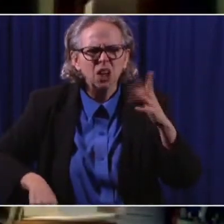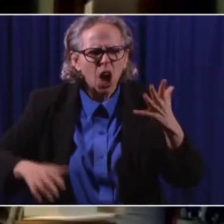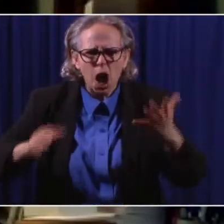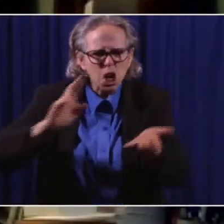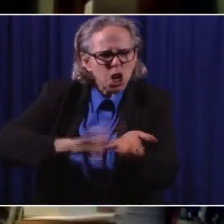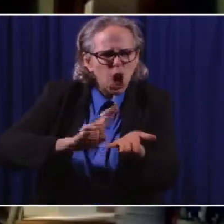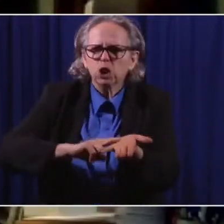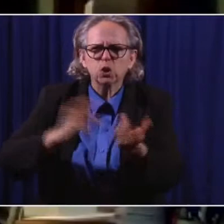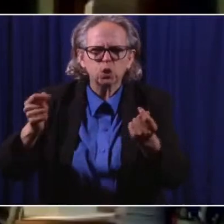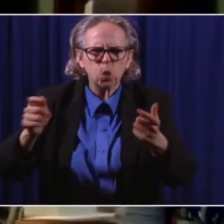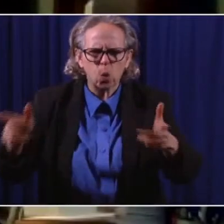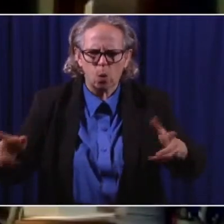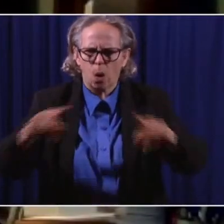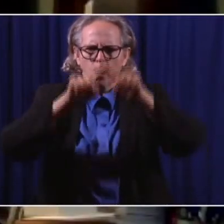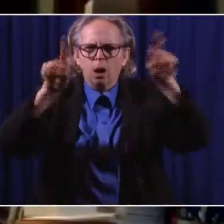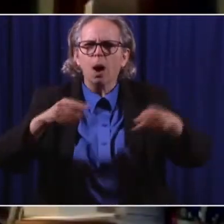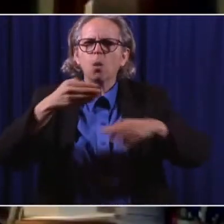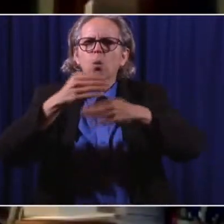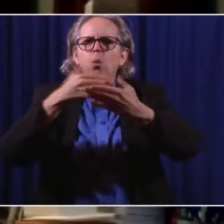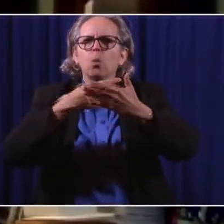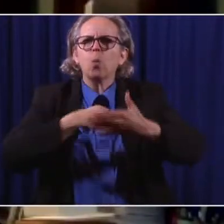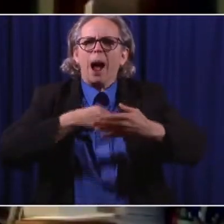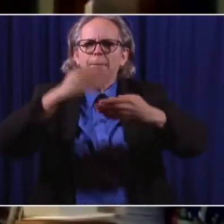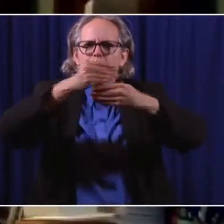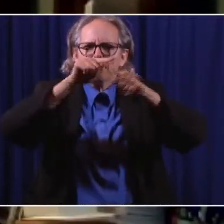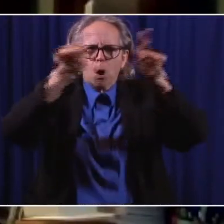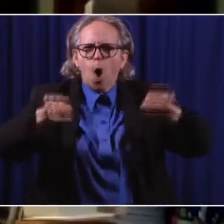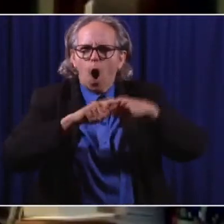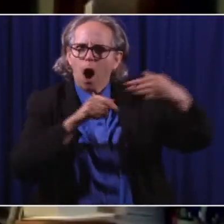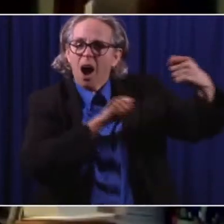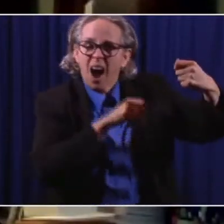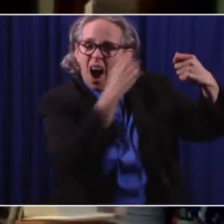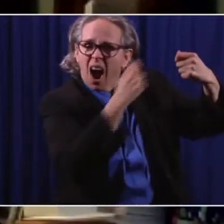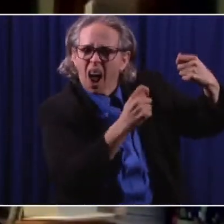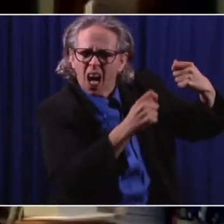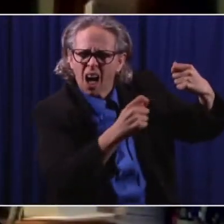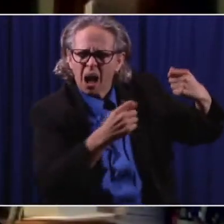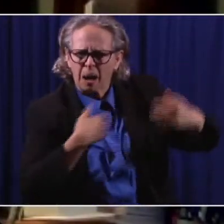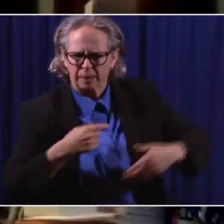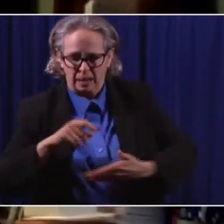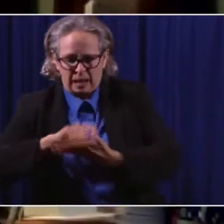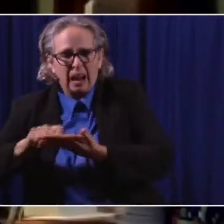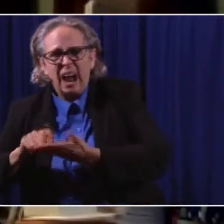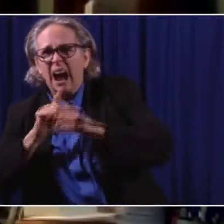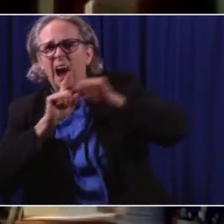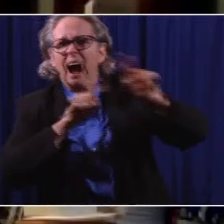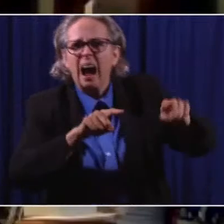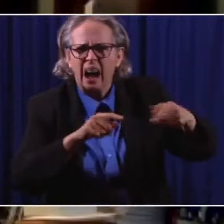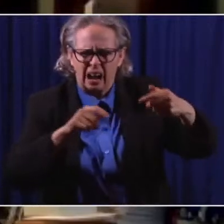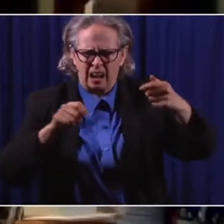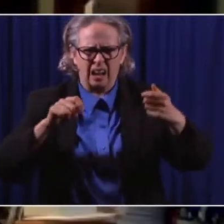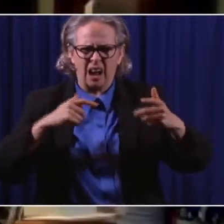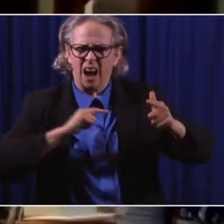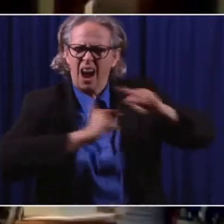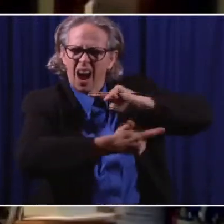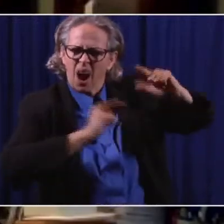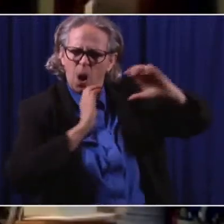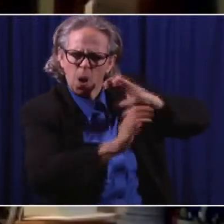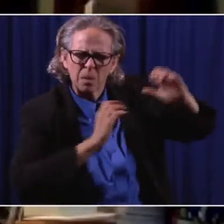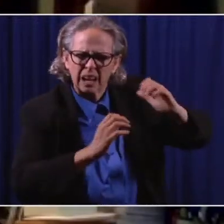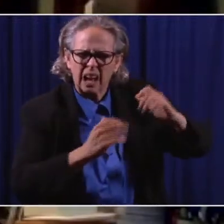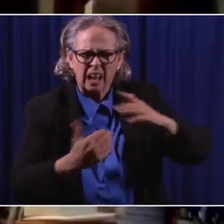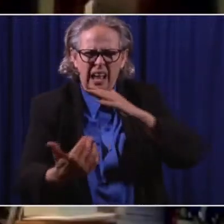me instructions or asking me questions, and I had a whiteboard to write back to them. And when they came in, they were in heavy